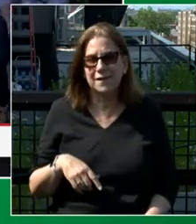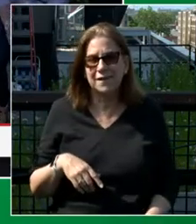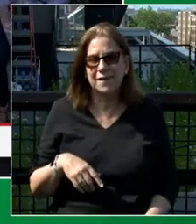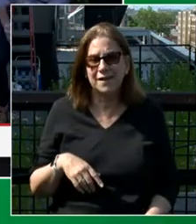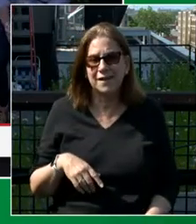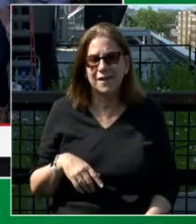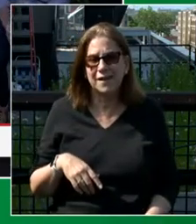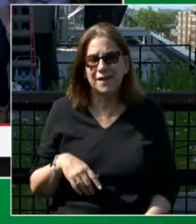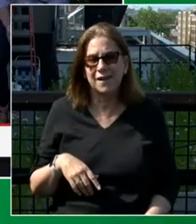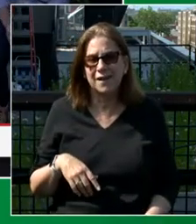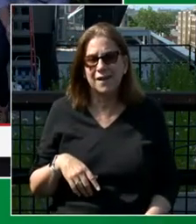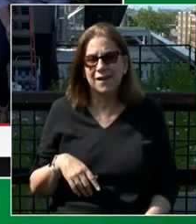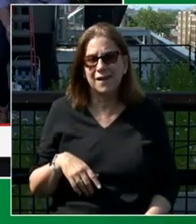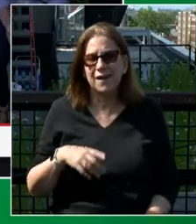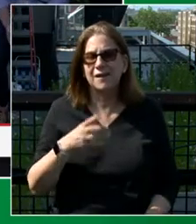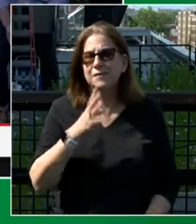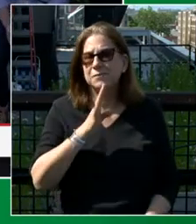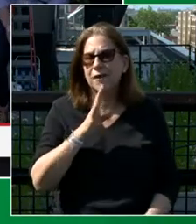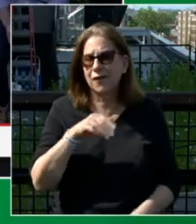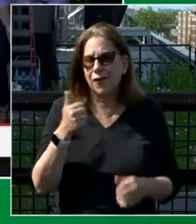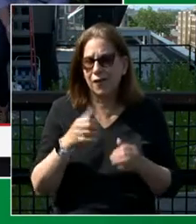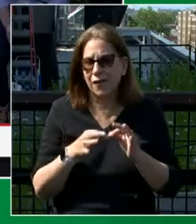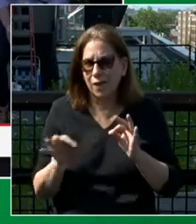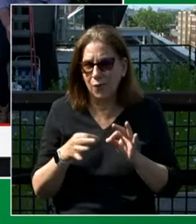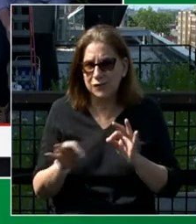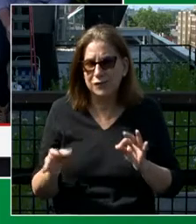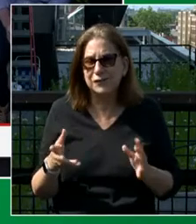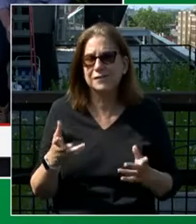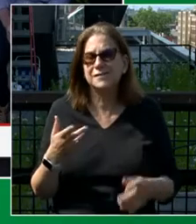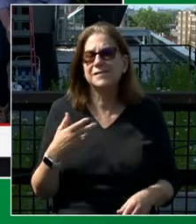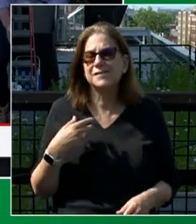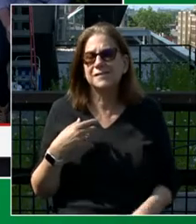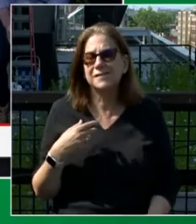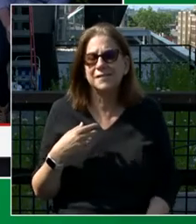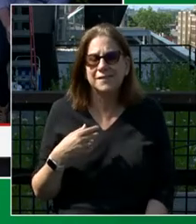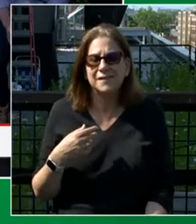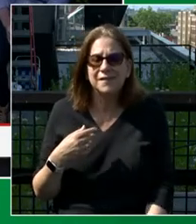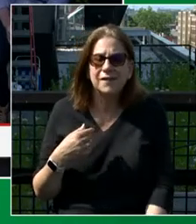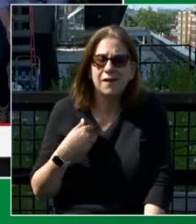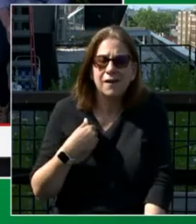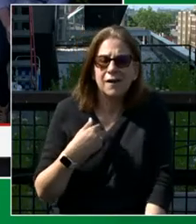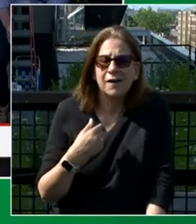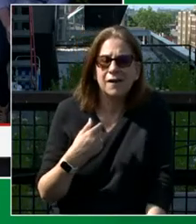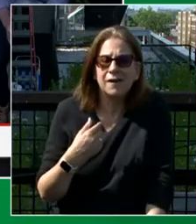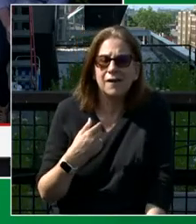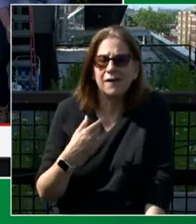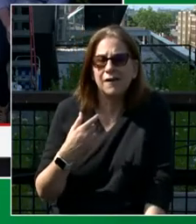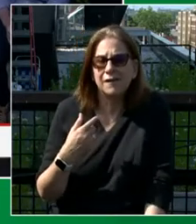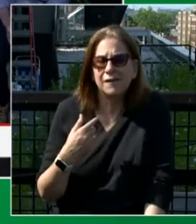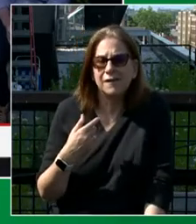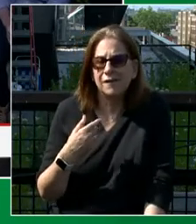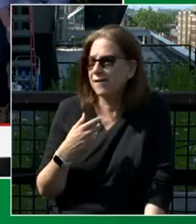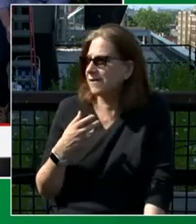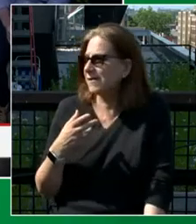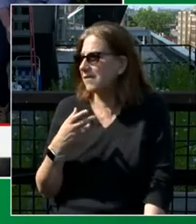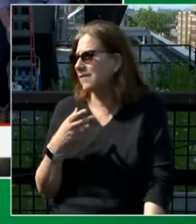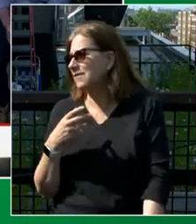conversation. What do you want to hear from our restaurant community about what else we could be doing to support them?